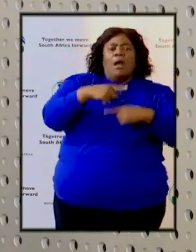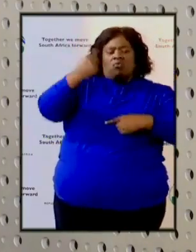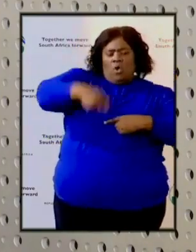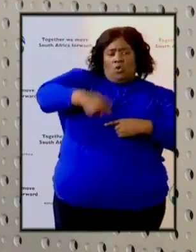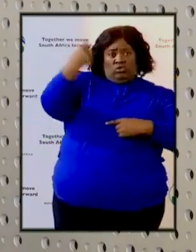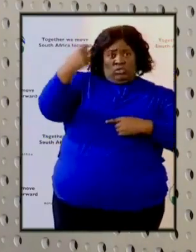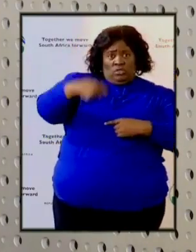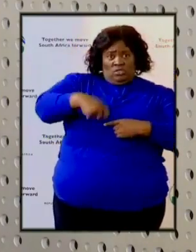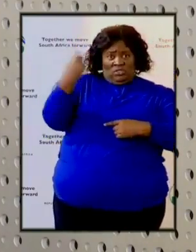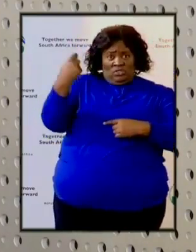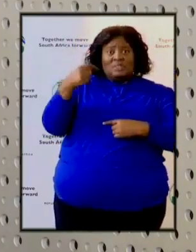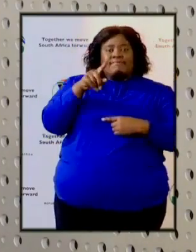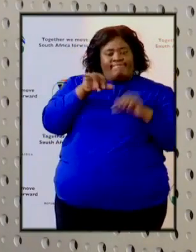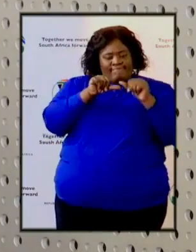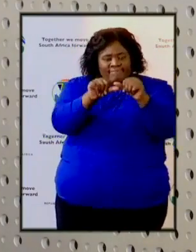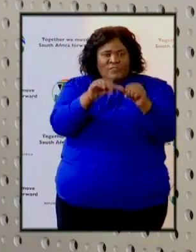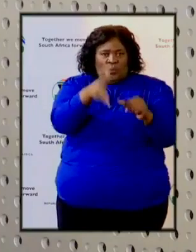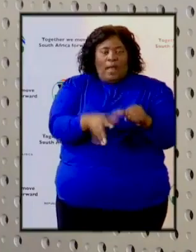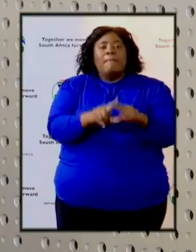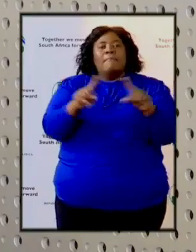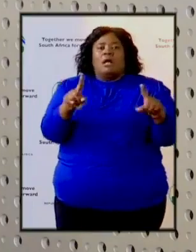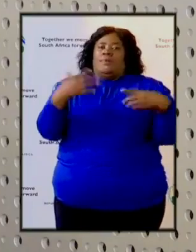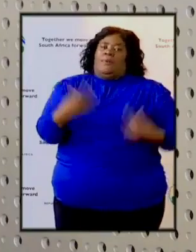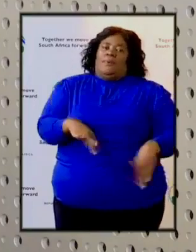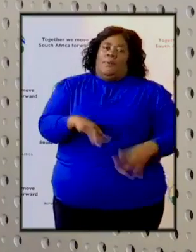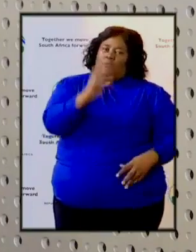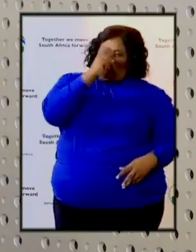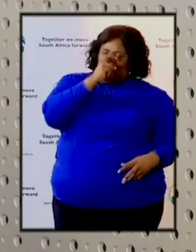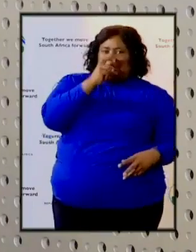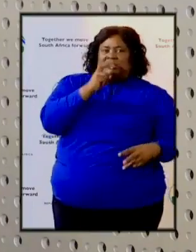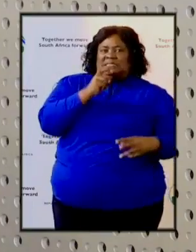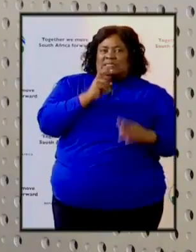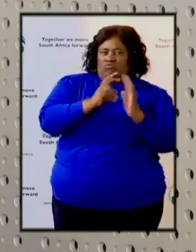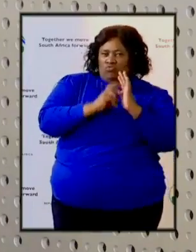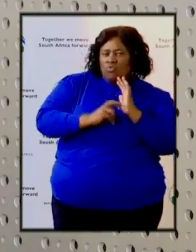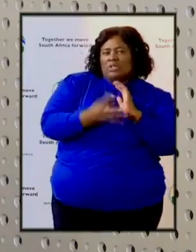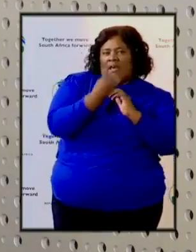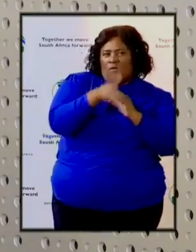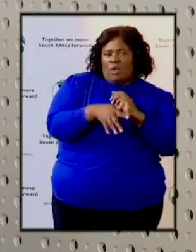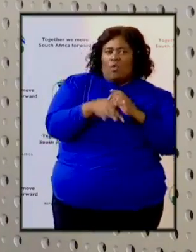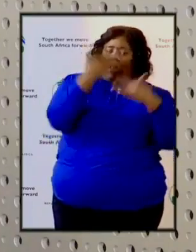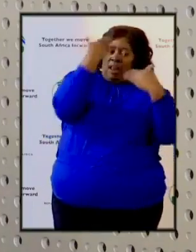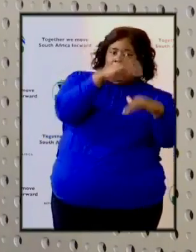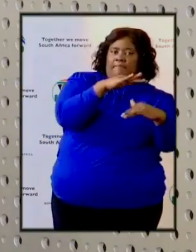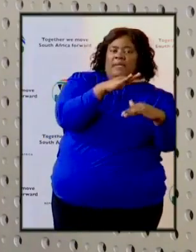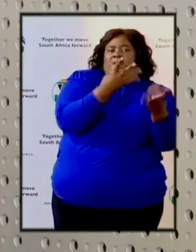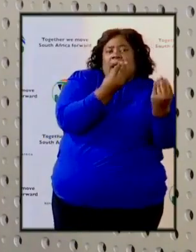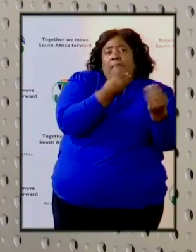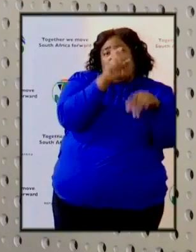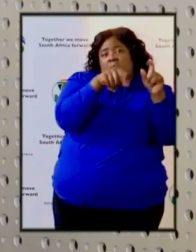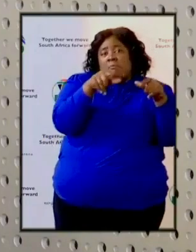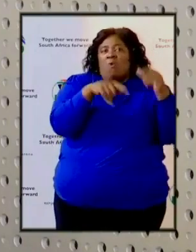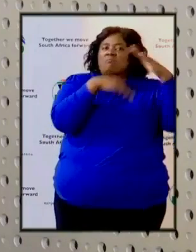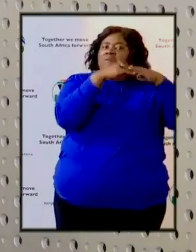will take place, but under very strict conditions. We will limit the numbers to 50 like in the